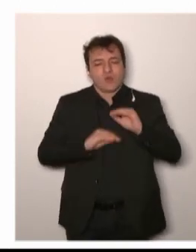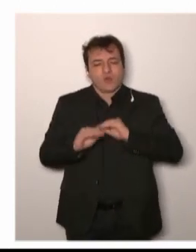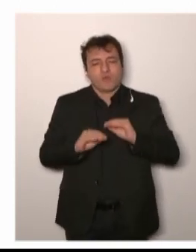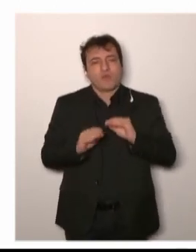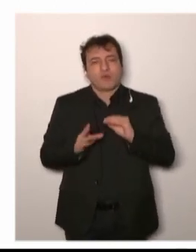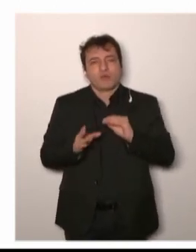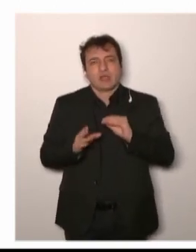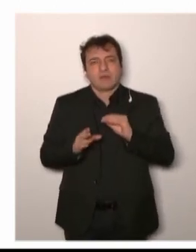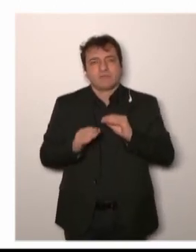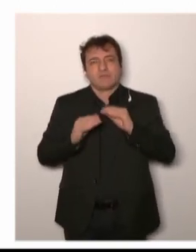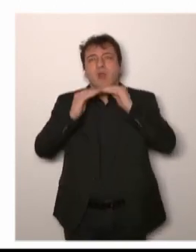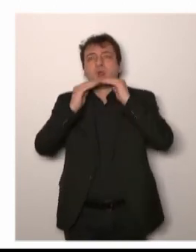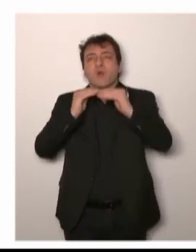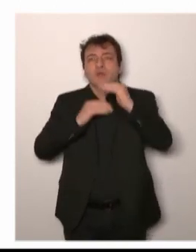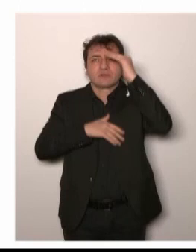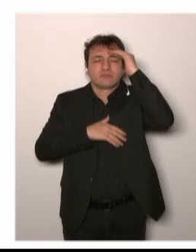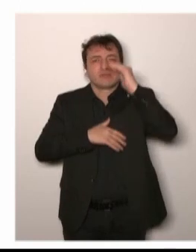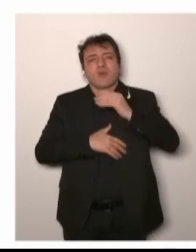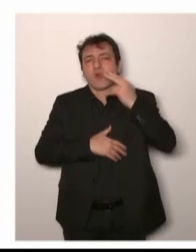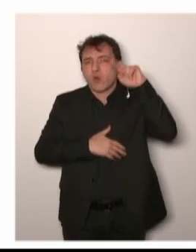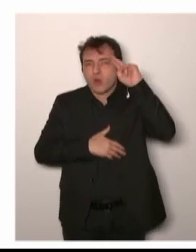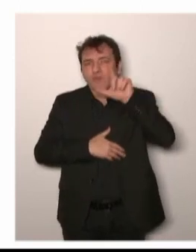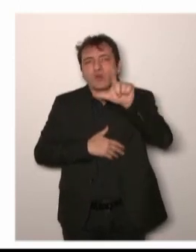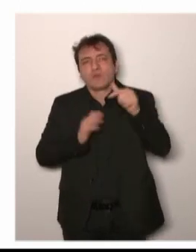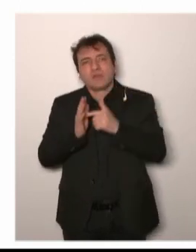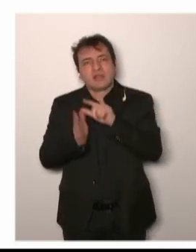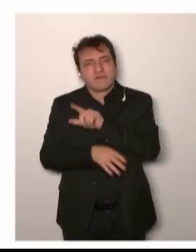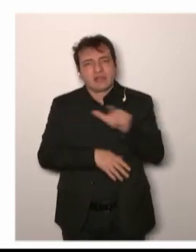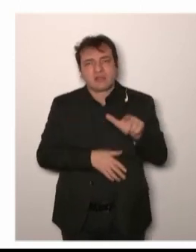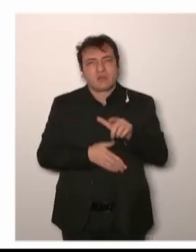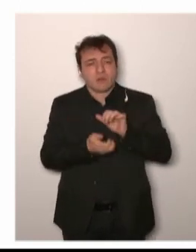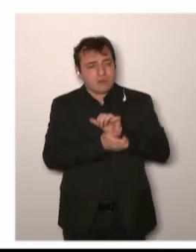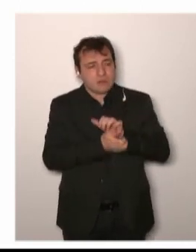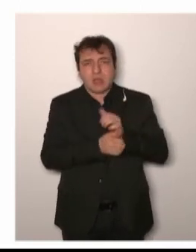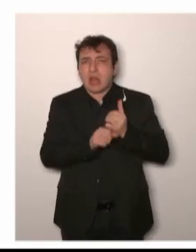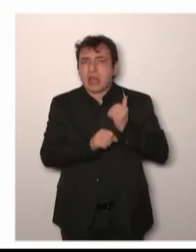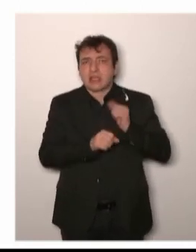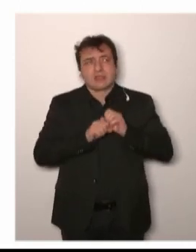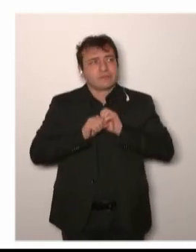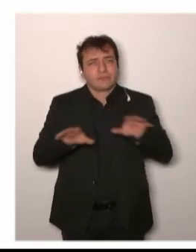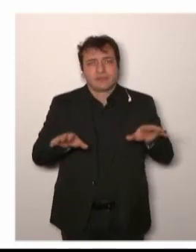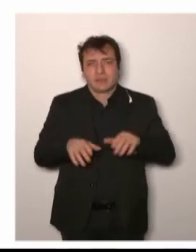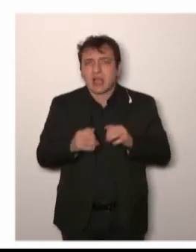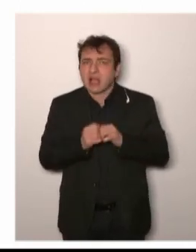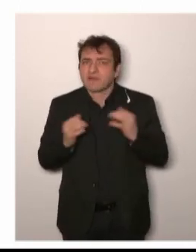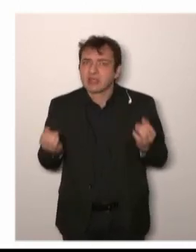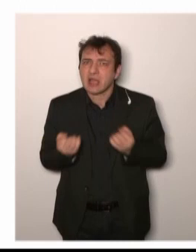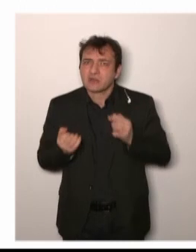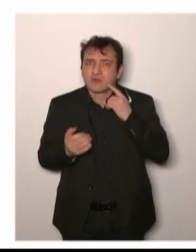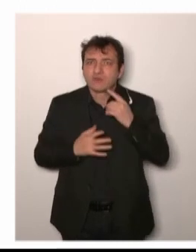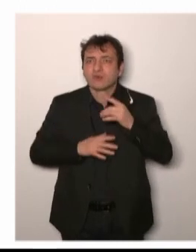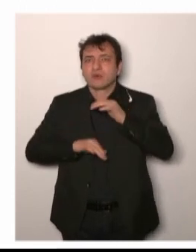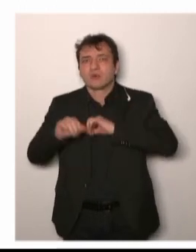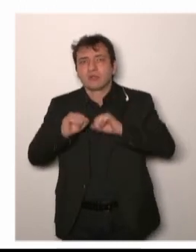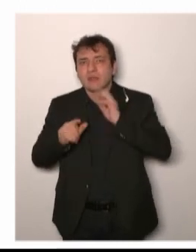published last year. It included already a set of actions that laid the ground for the implementation of the EU Mission on Cancer, in